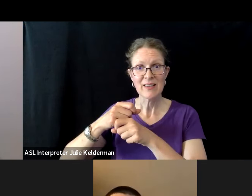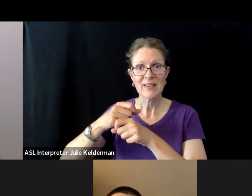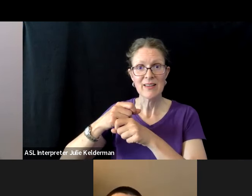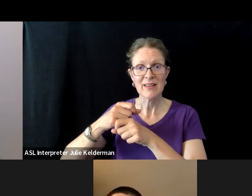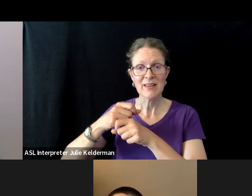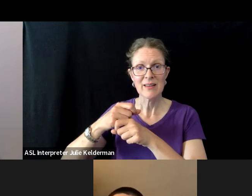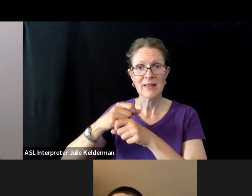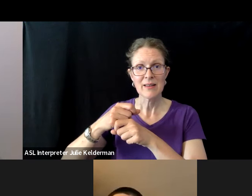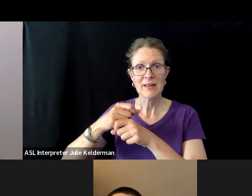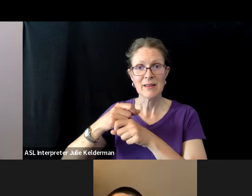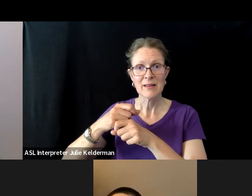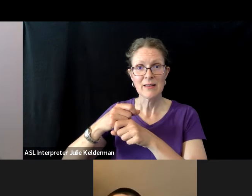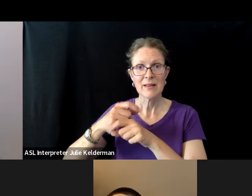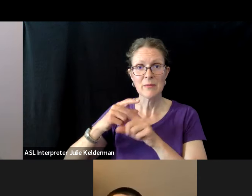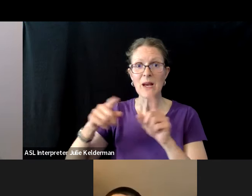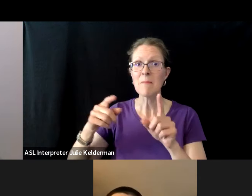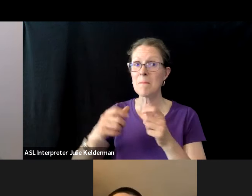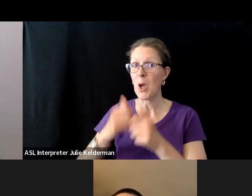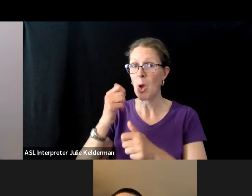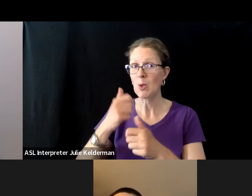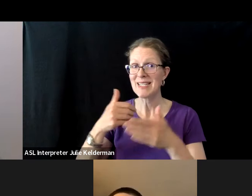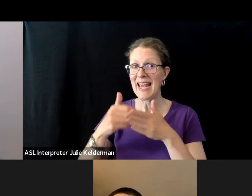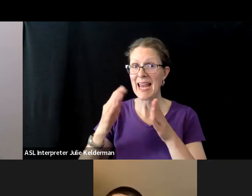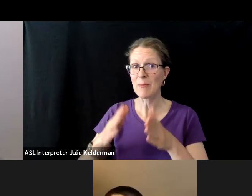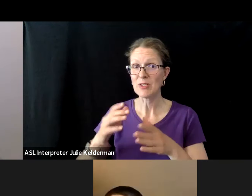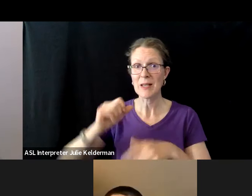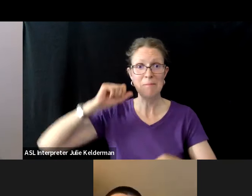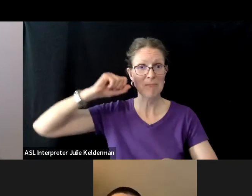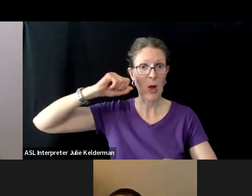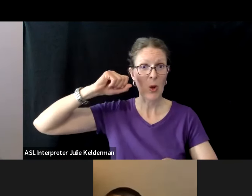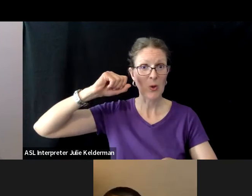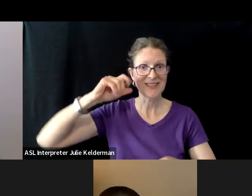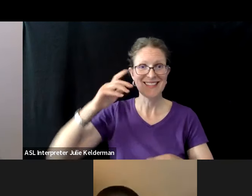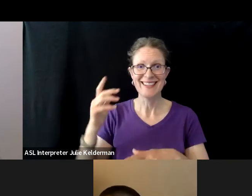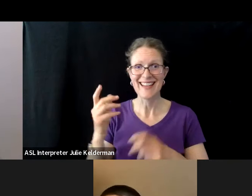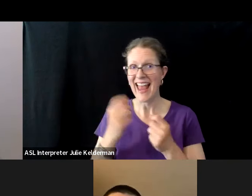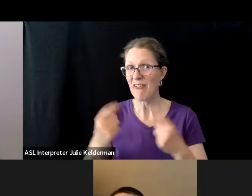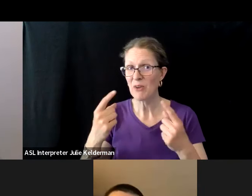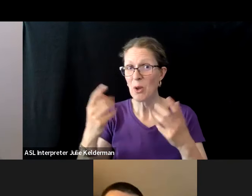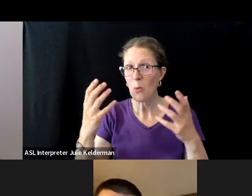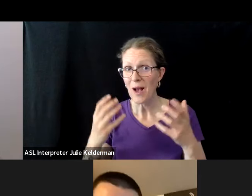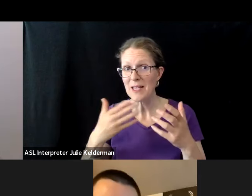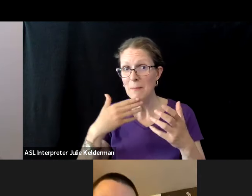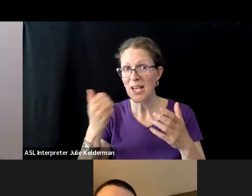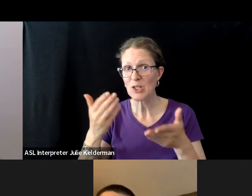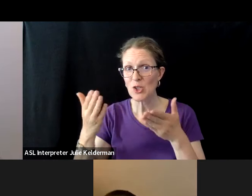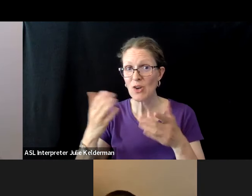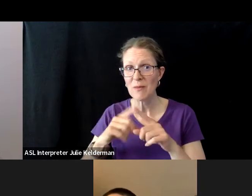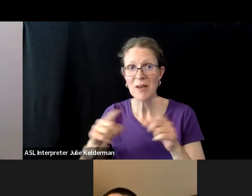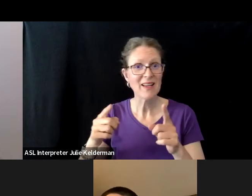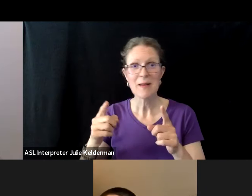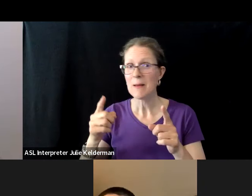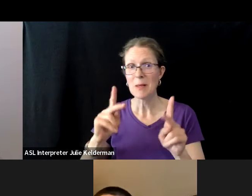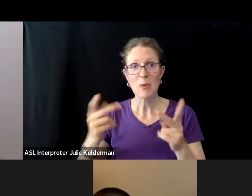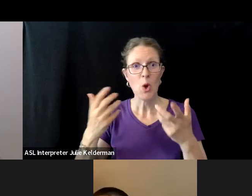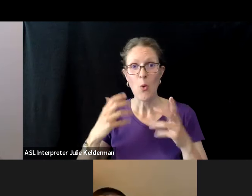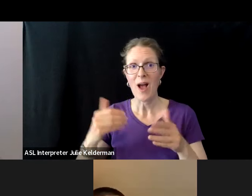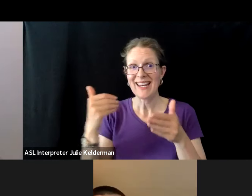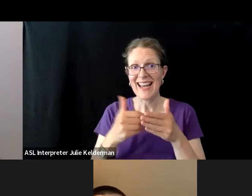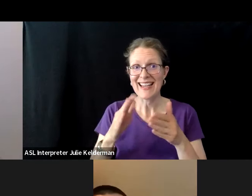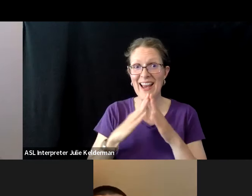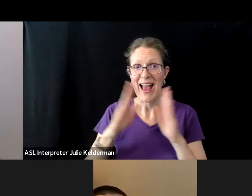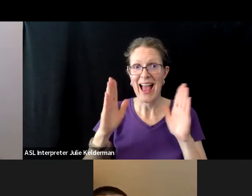neighbors actually really were opposed. Everyone wants better cell phone service, and nobody wants the tower next to their house. So that's a different